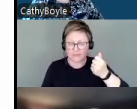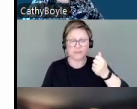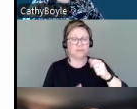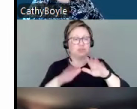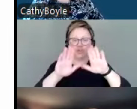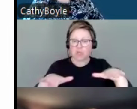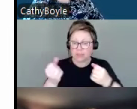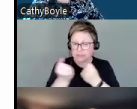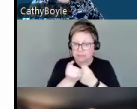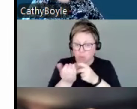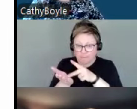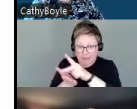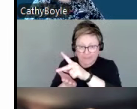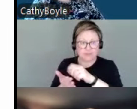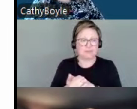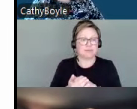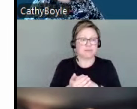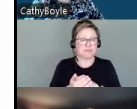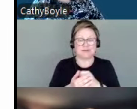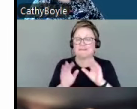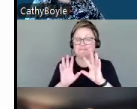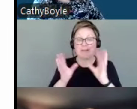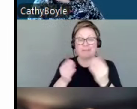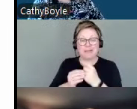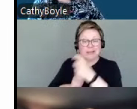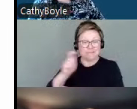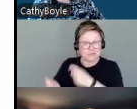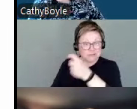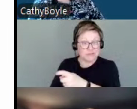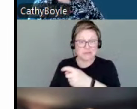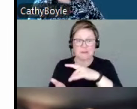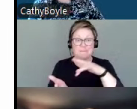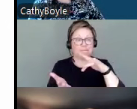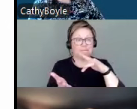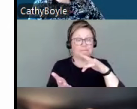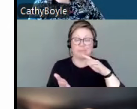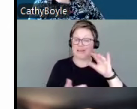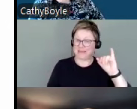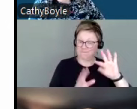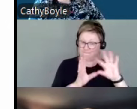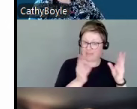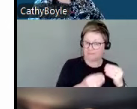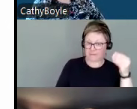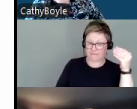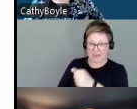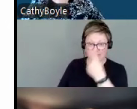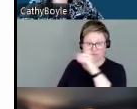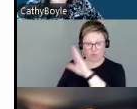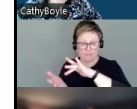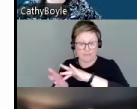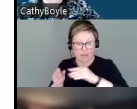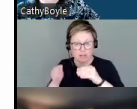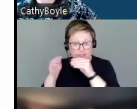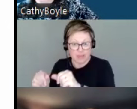child support payments, gifts from family, any medical expenses the family pays for the person,